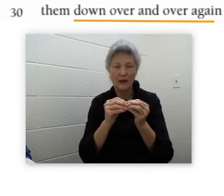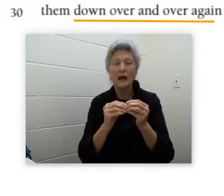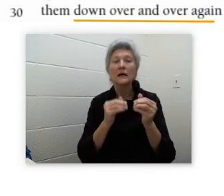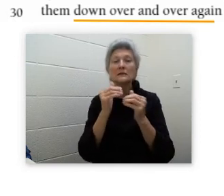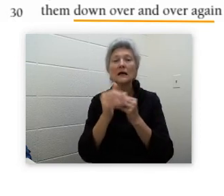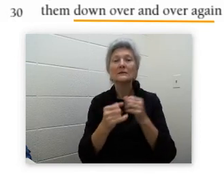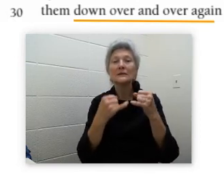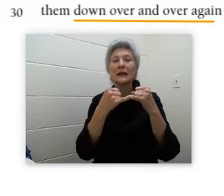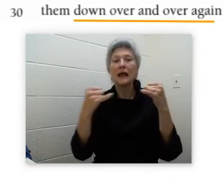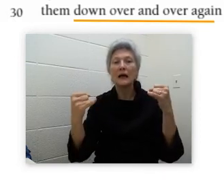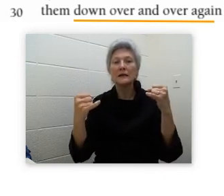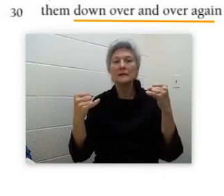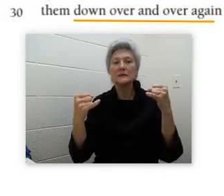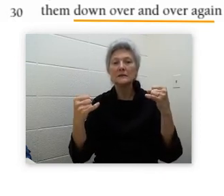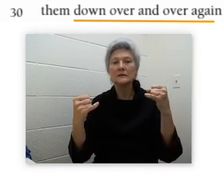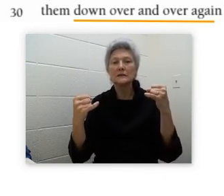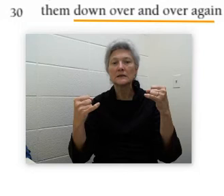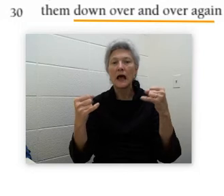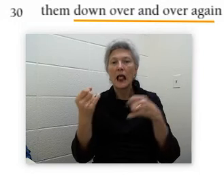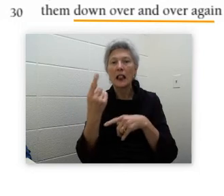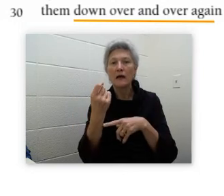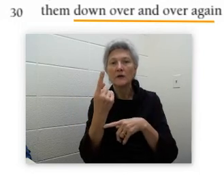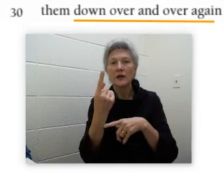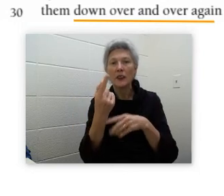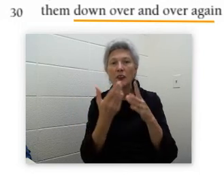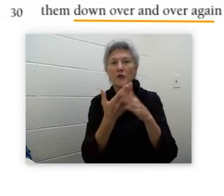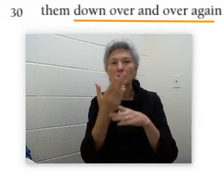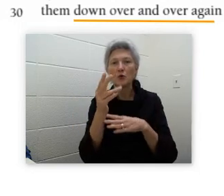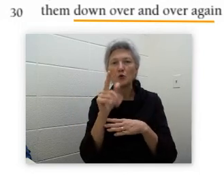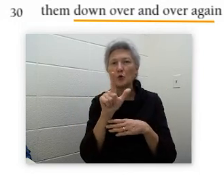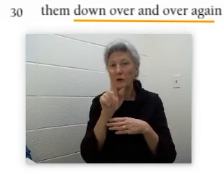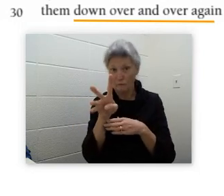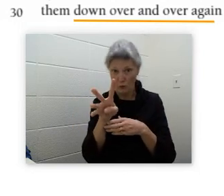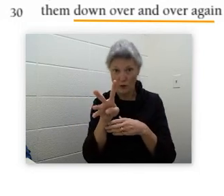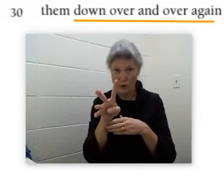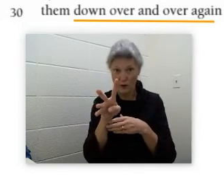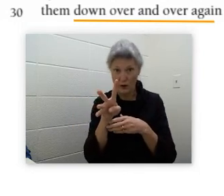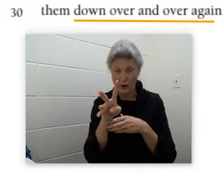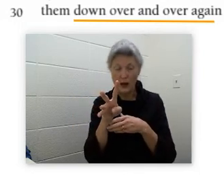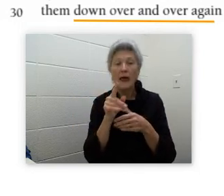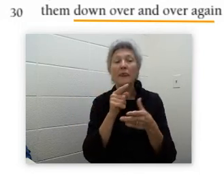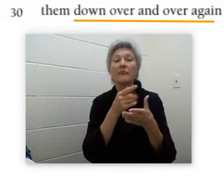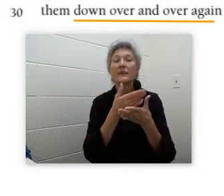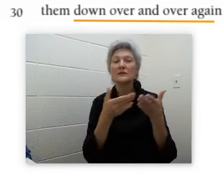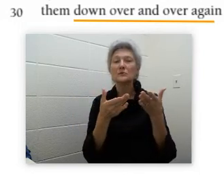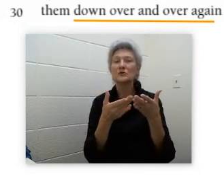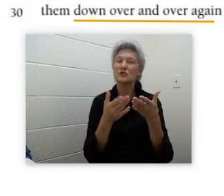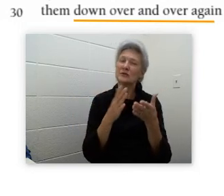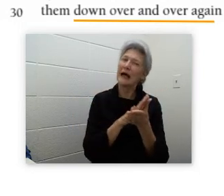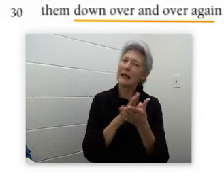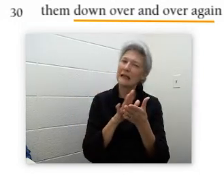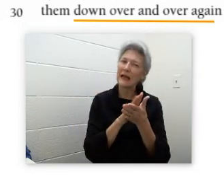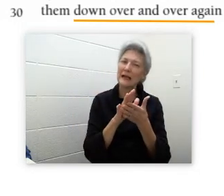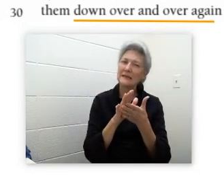to lines 11 through 24, this was just a